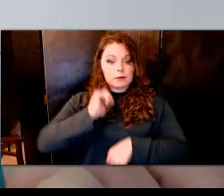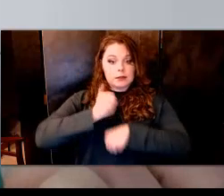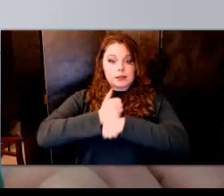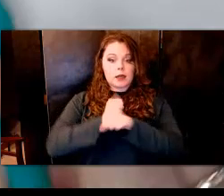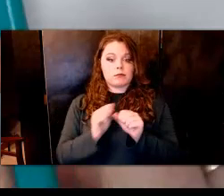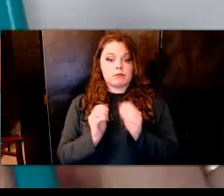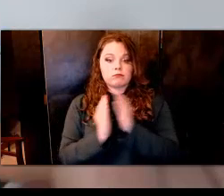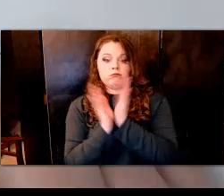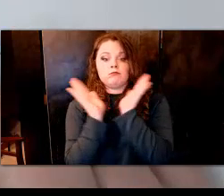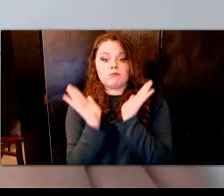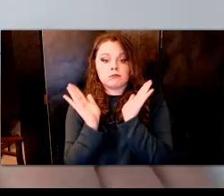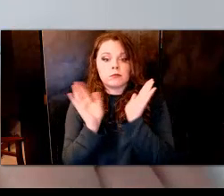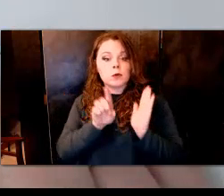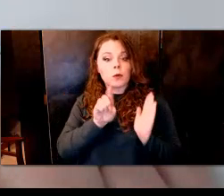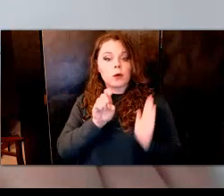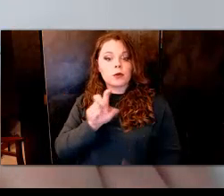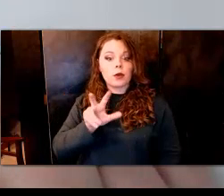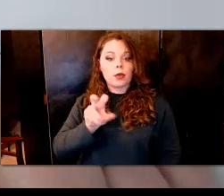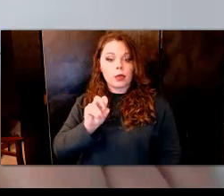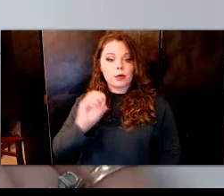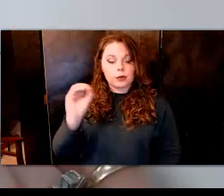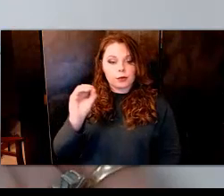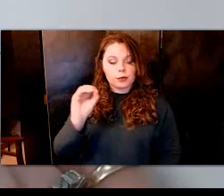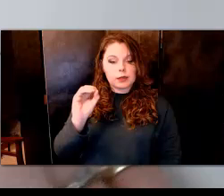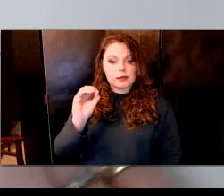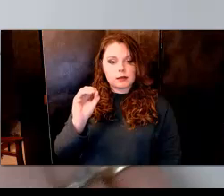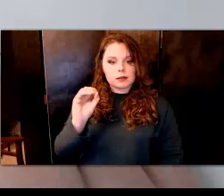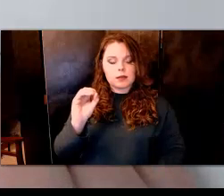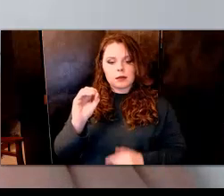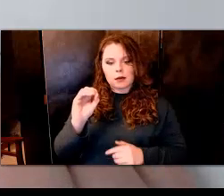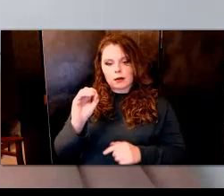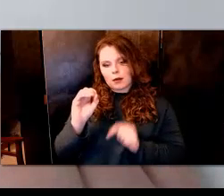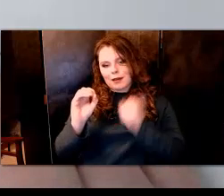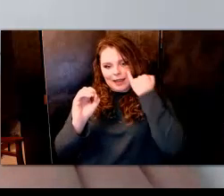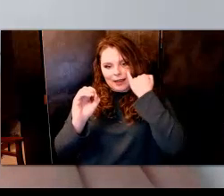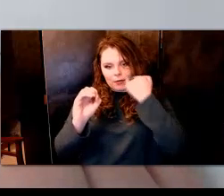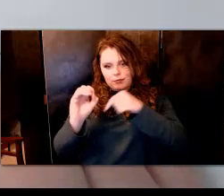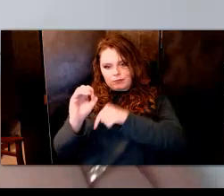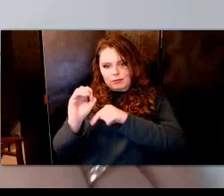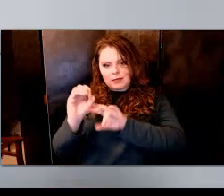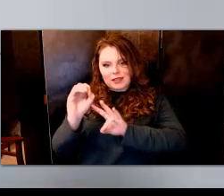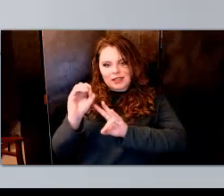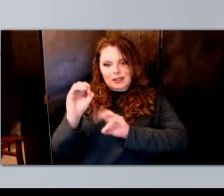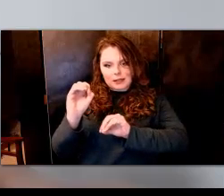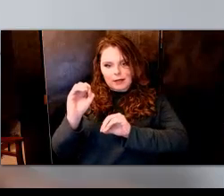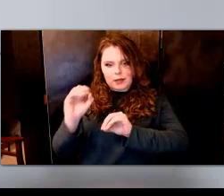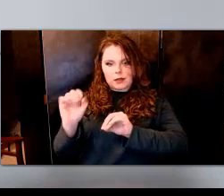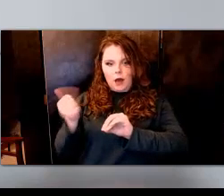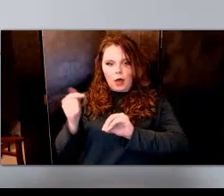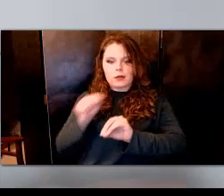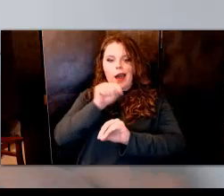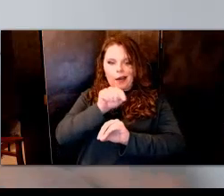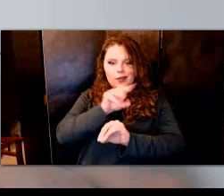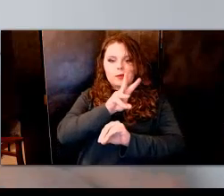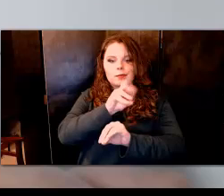total, if this was a 70-degree angle, this would have to be 60 degrees, adding total